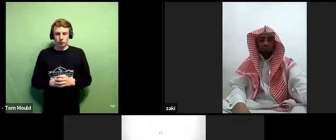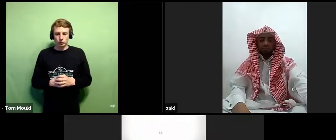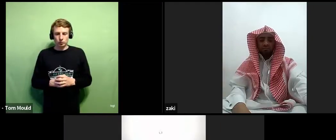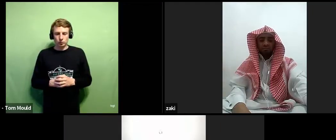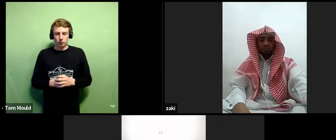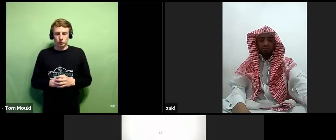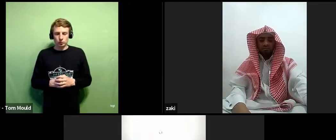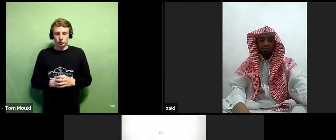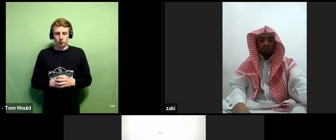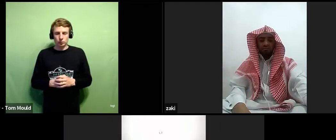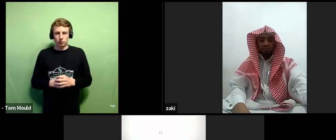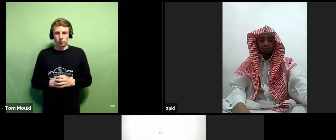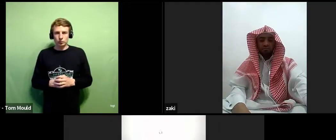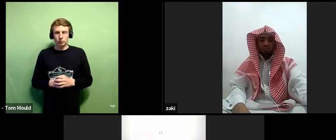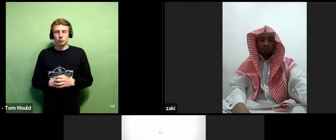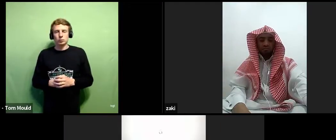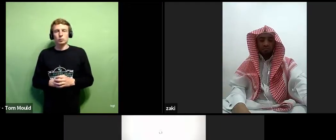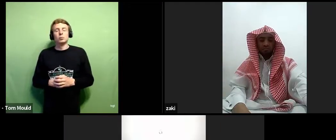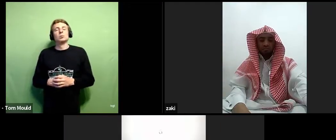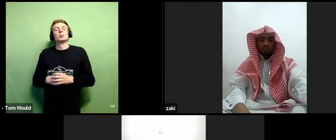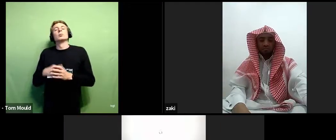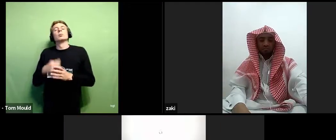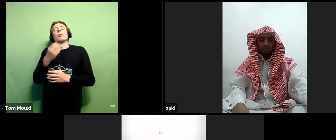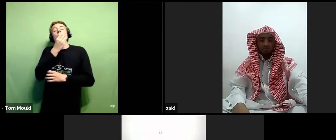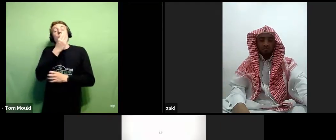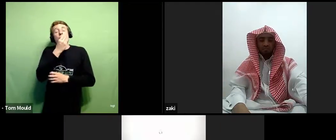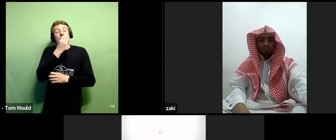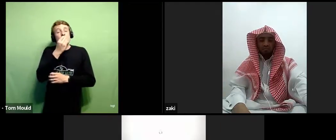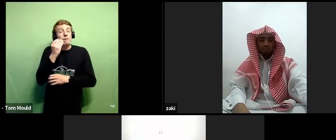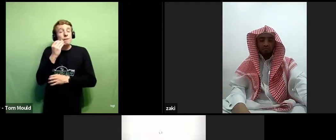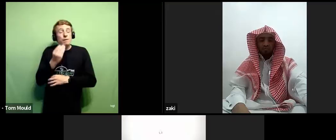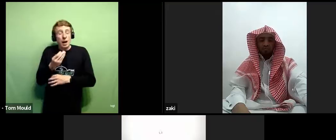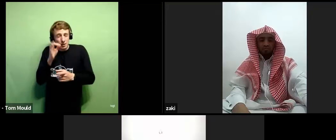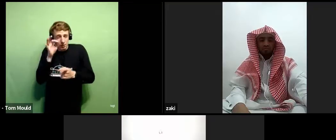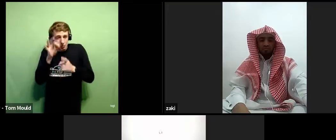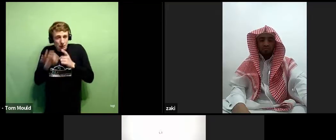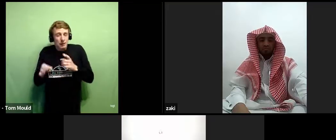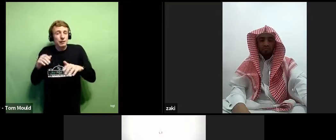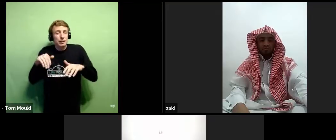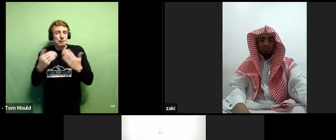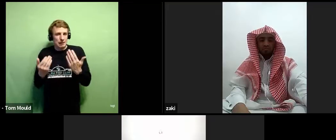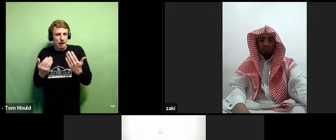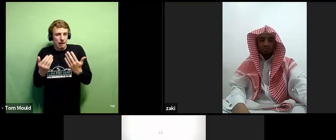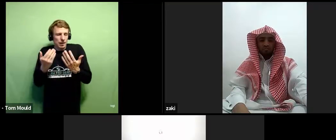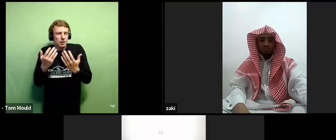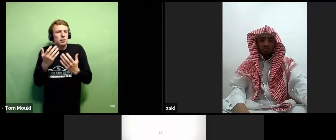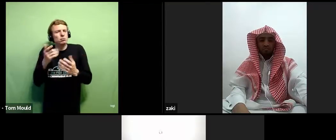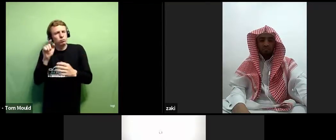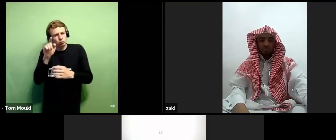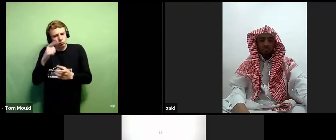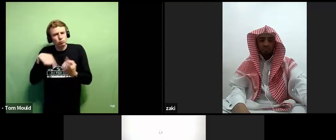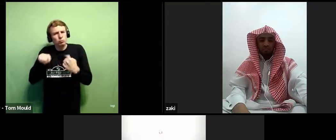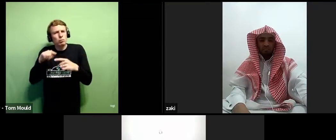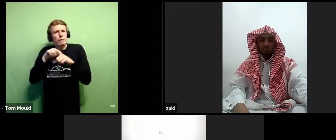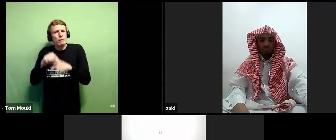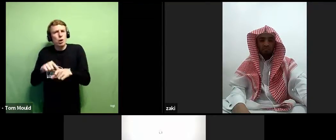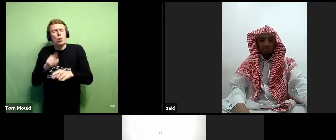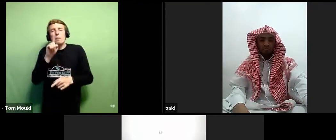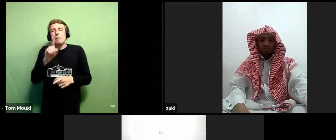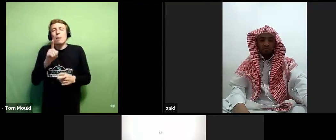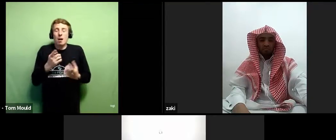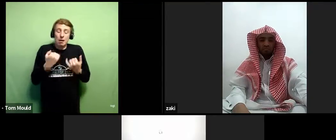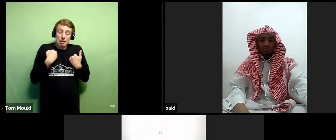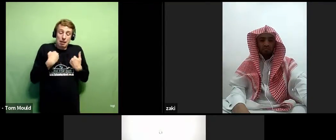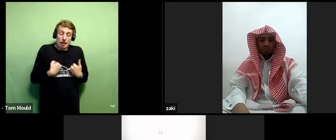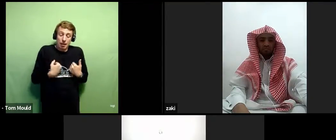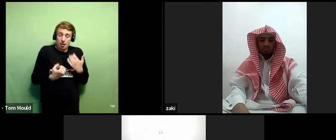Observing fasting for a fixed number of days, but if any of you is ill or on a journey, the same number should be made up from other